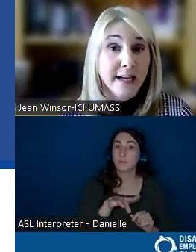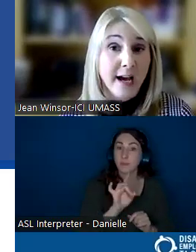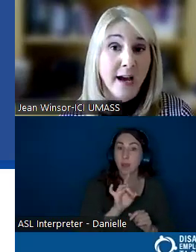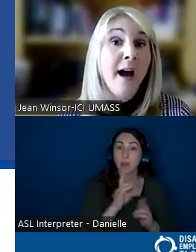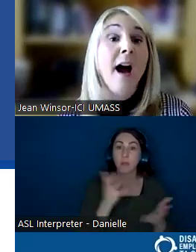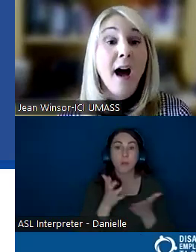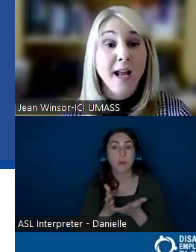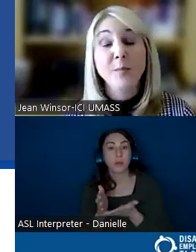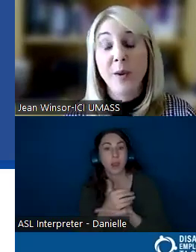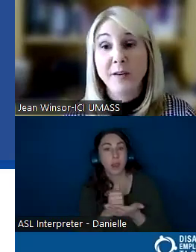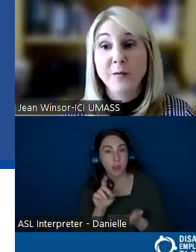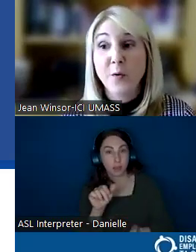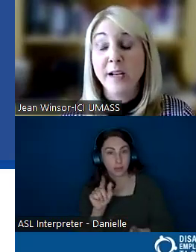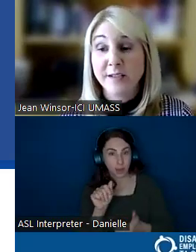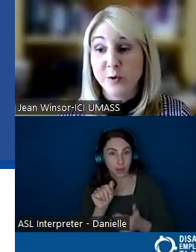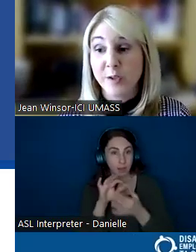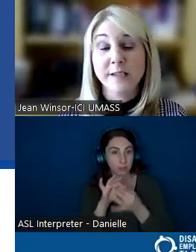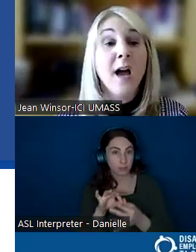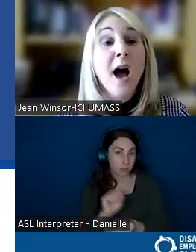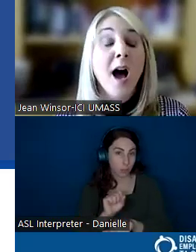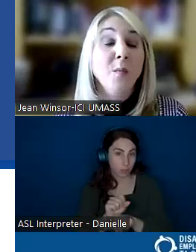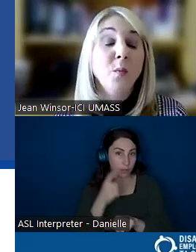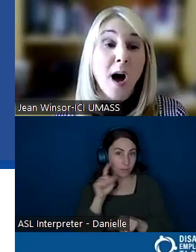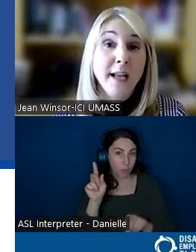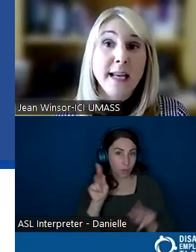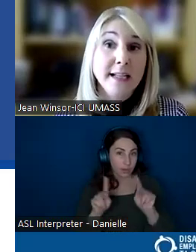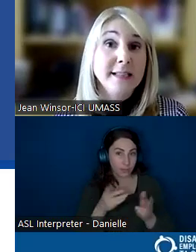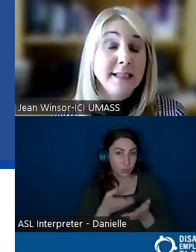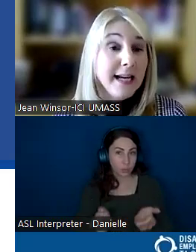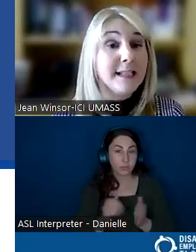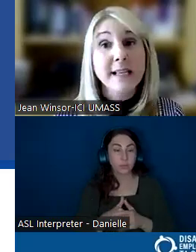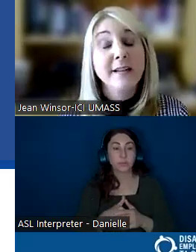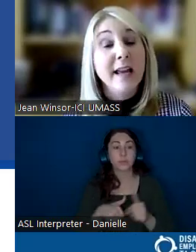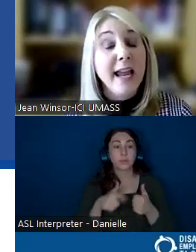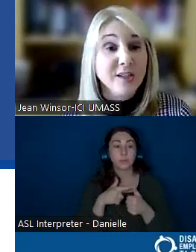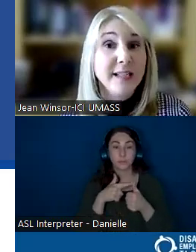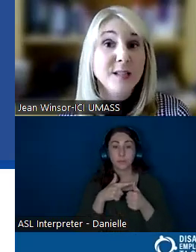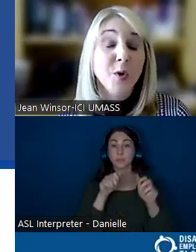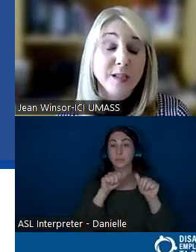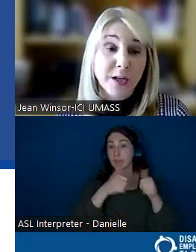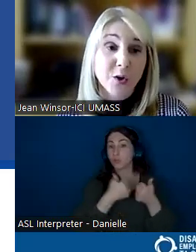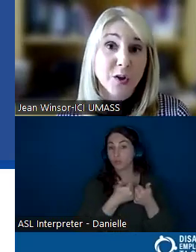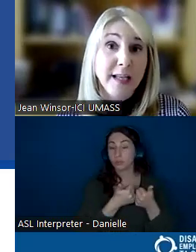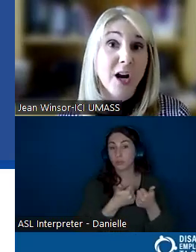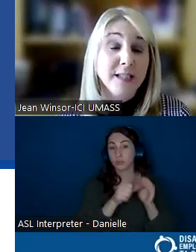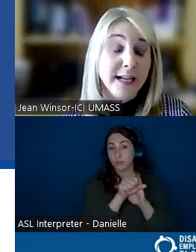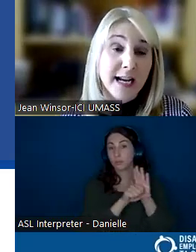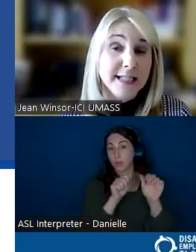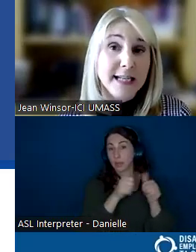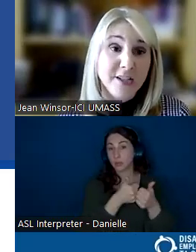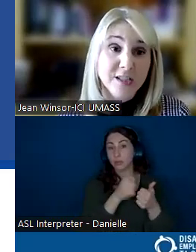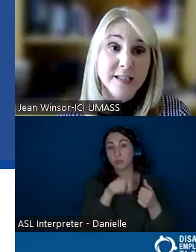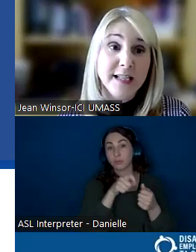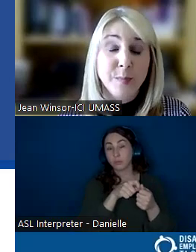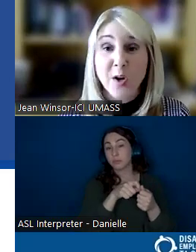collect data on employment for individuals. One is state agencies, particularly our state